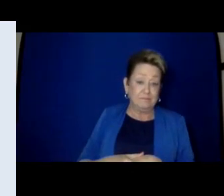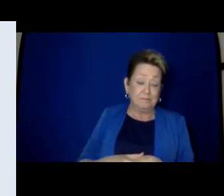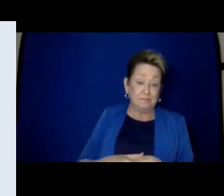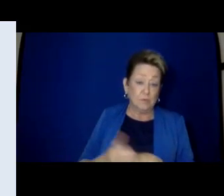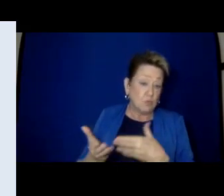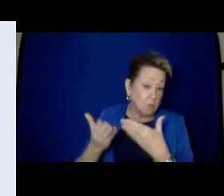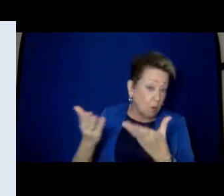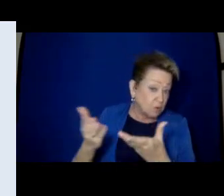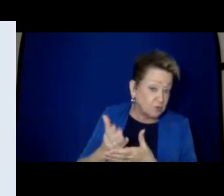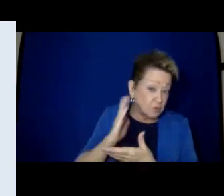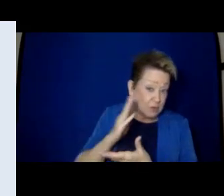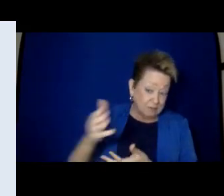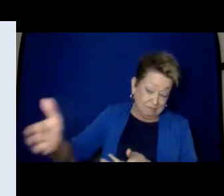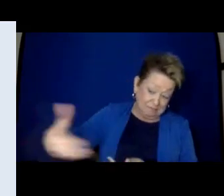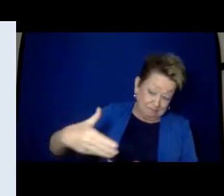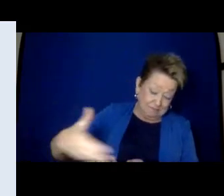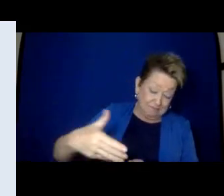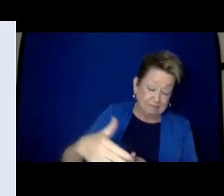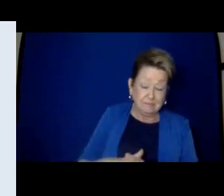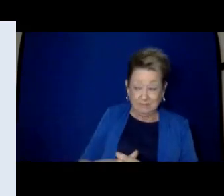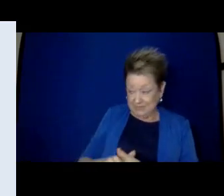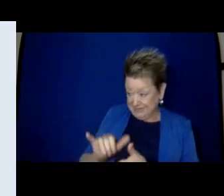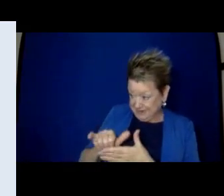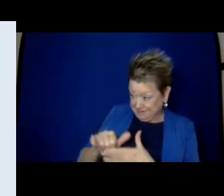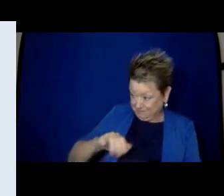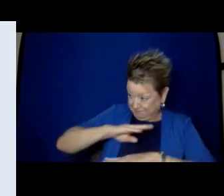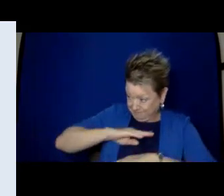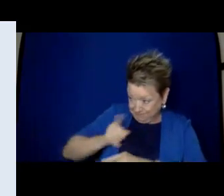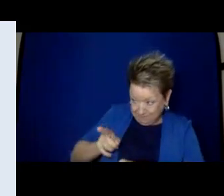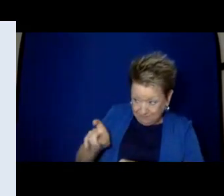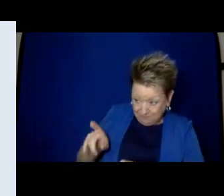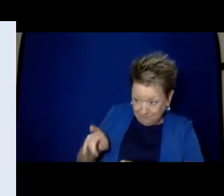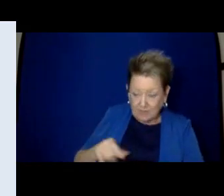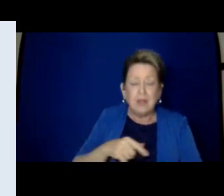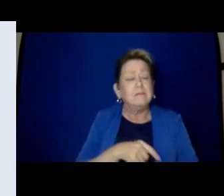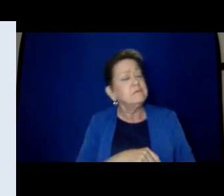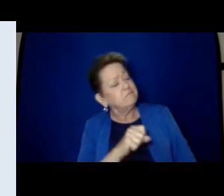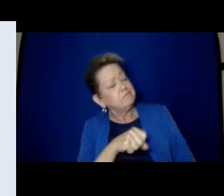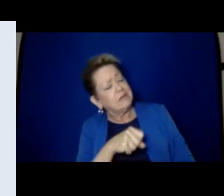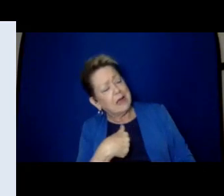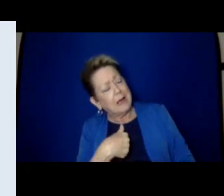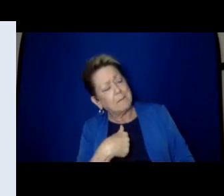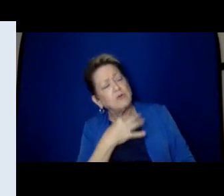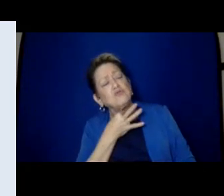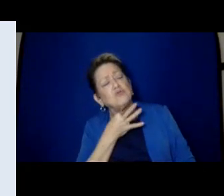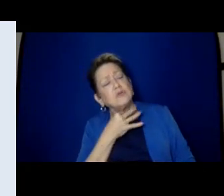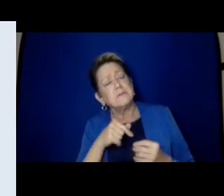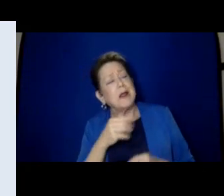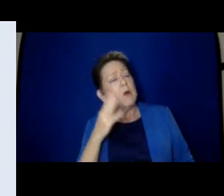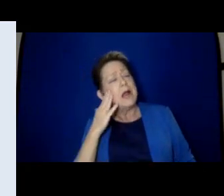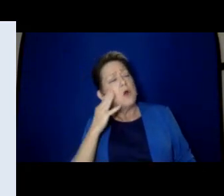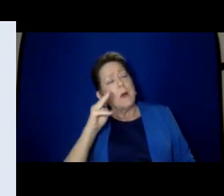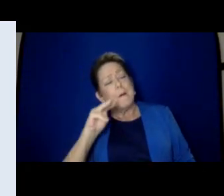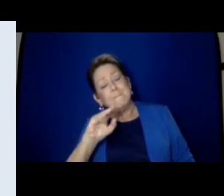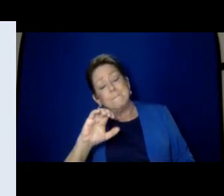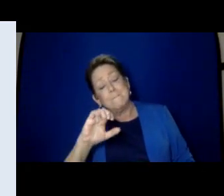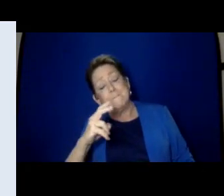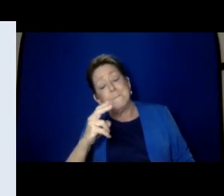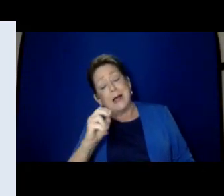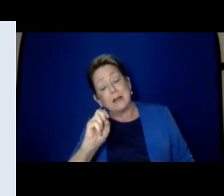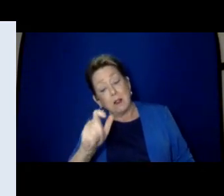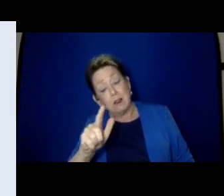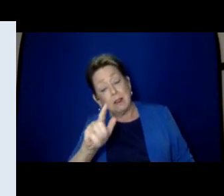it for you or. Yeah, I'm mainly curious about, I know Michael Baker was a part of, I might